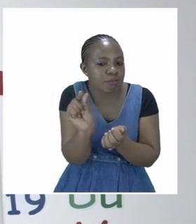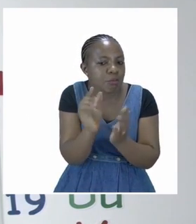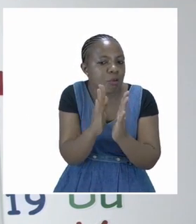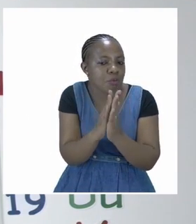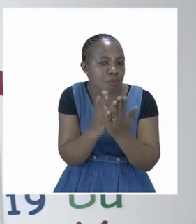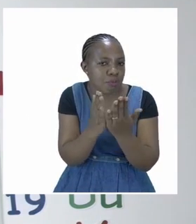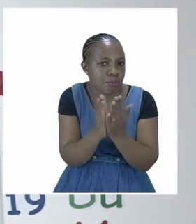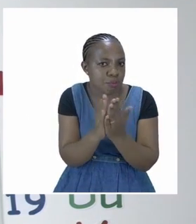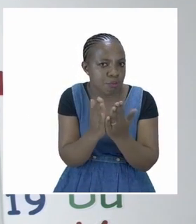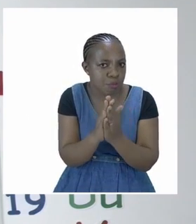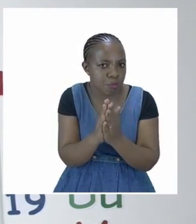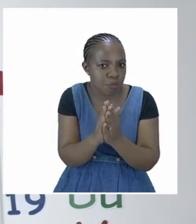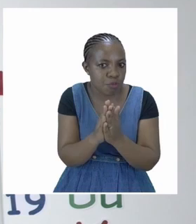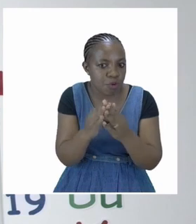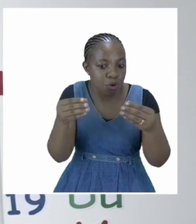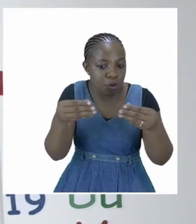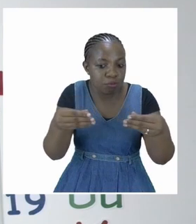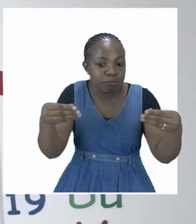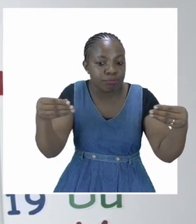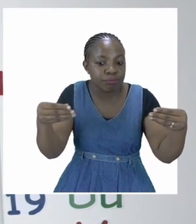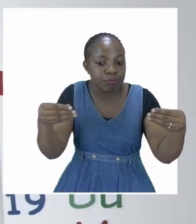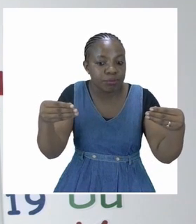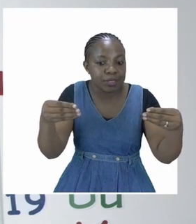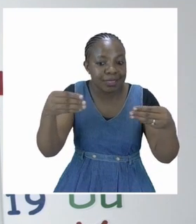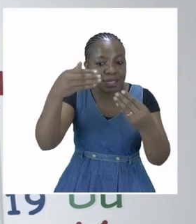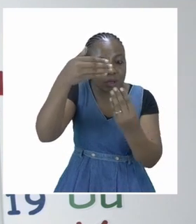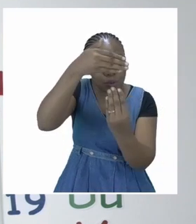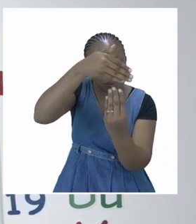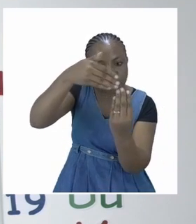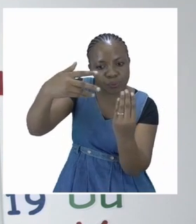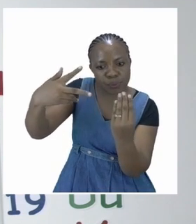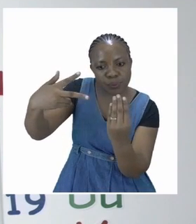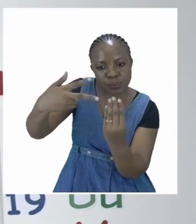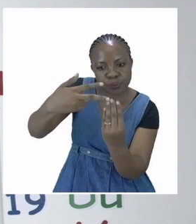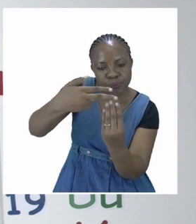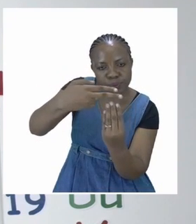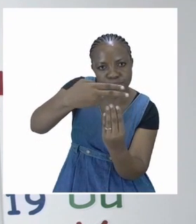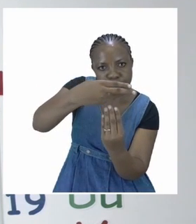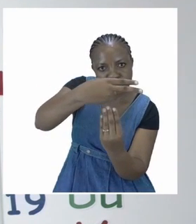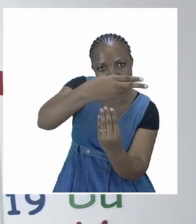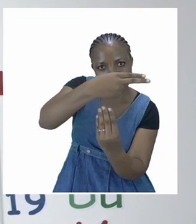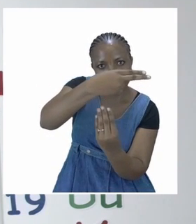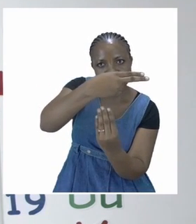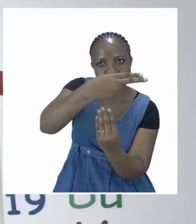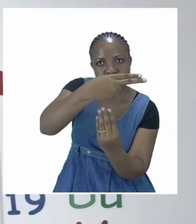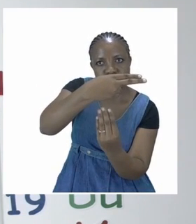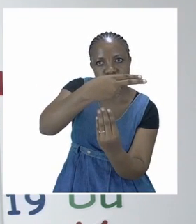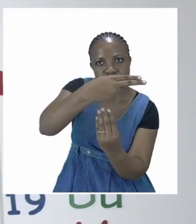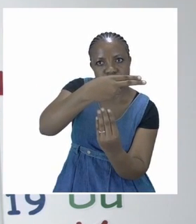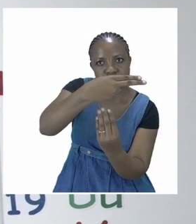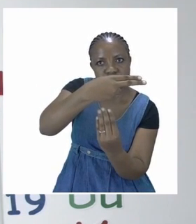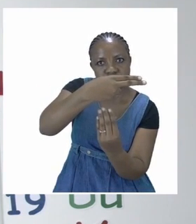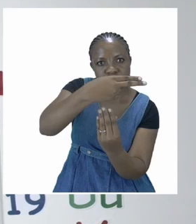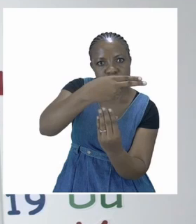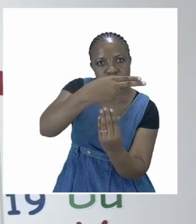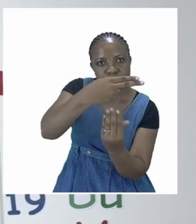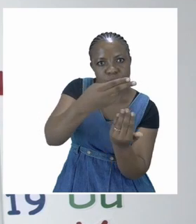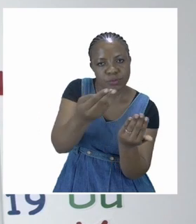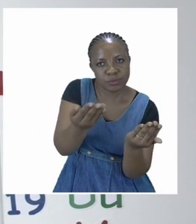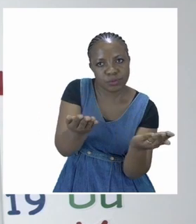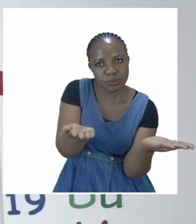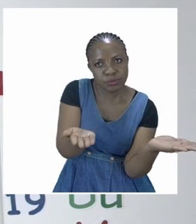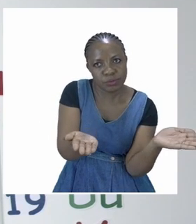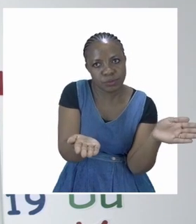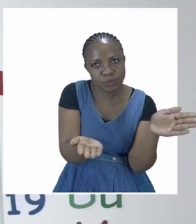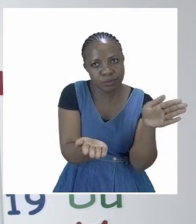booklet. Please cut the top of the lesson booklet with a pair of scissors and fold